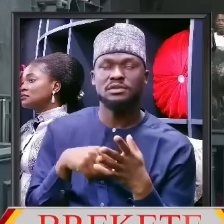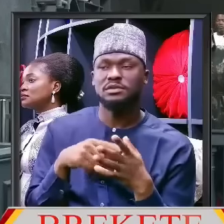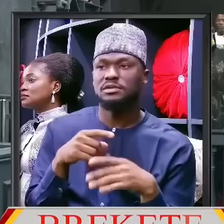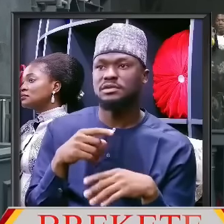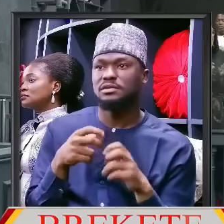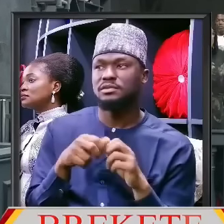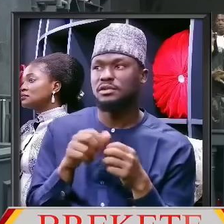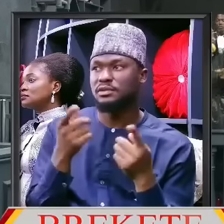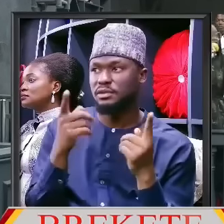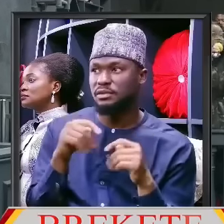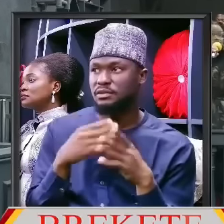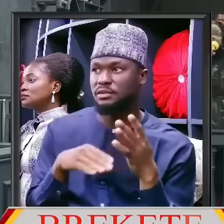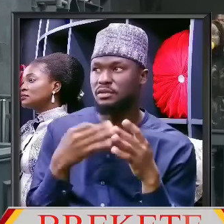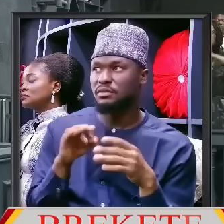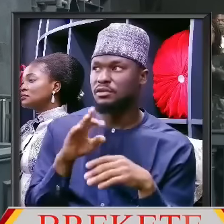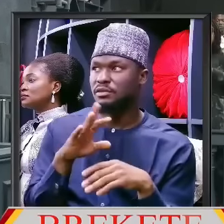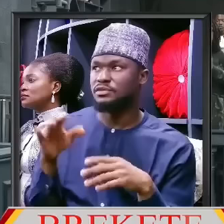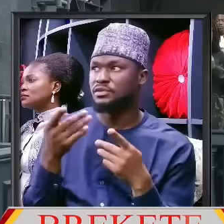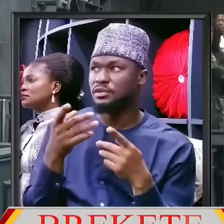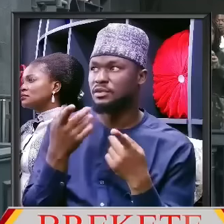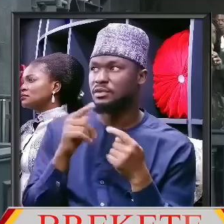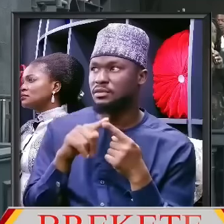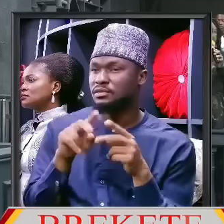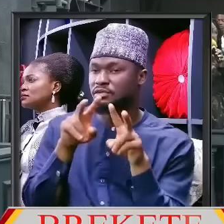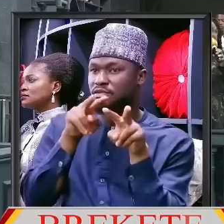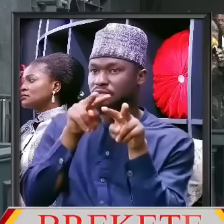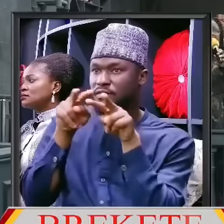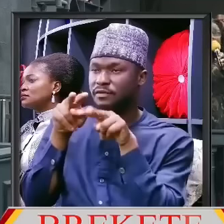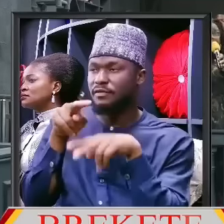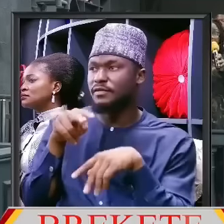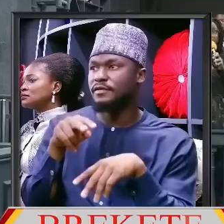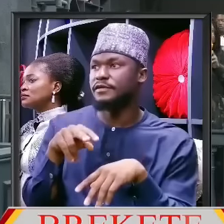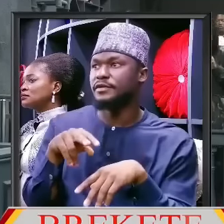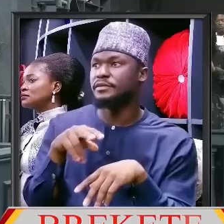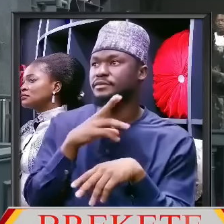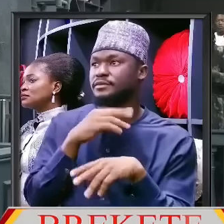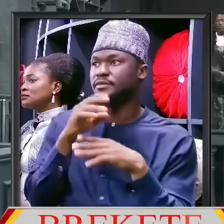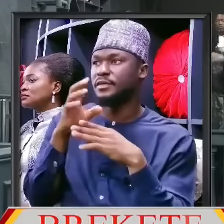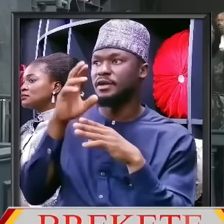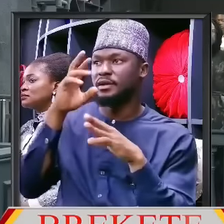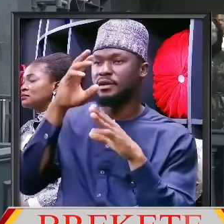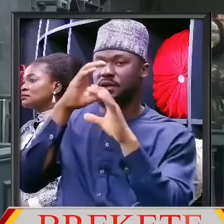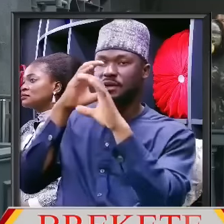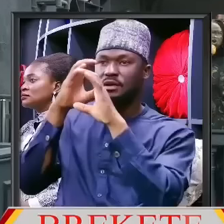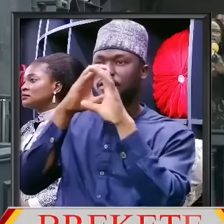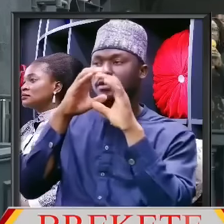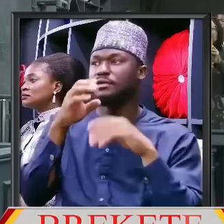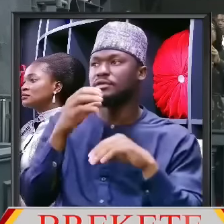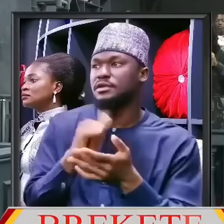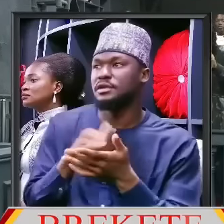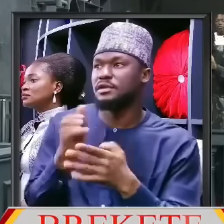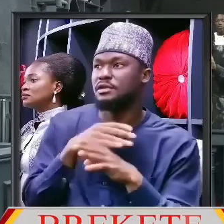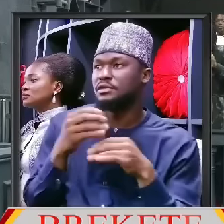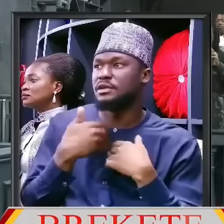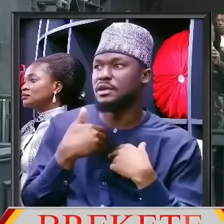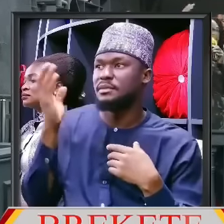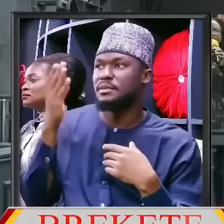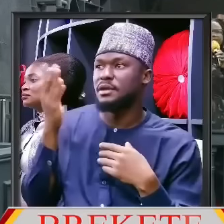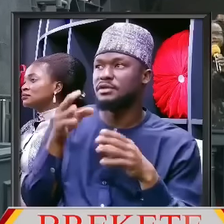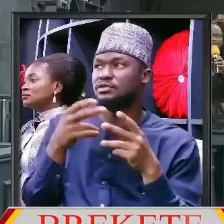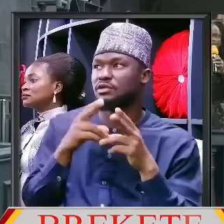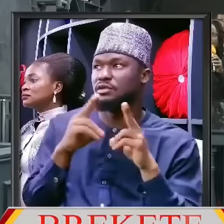bust, some of the children come they video the school they sent to us, the dilapidated state of the school. Say they don't get lecture hall, they don't get anything.